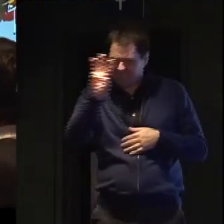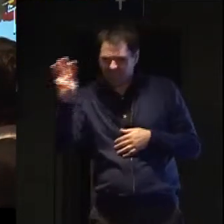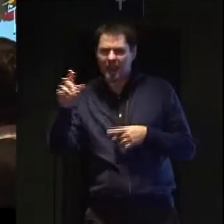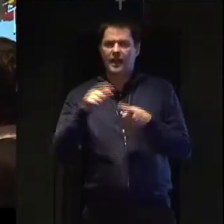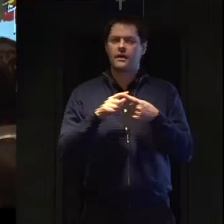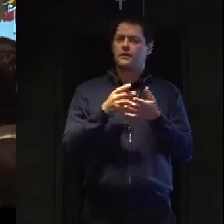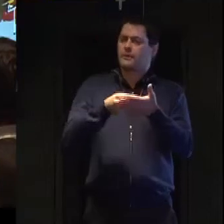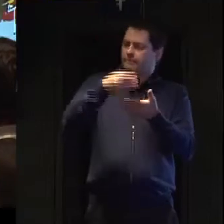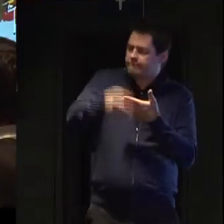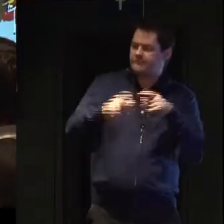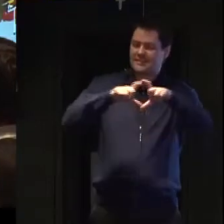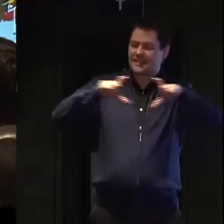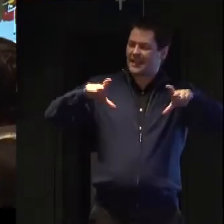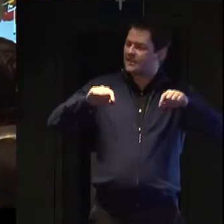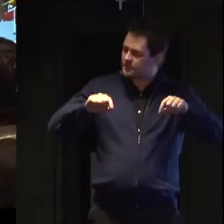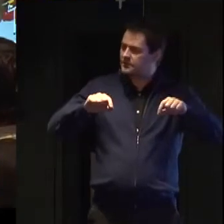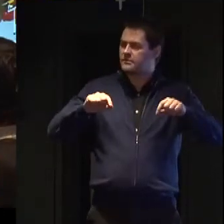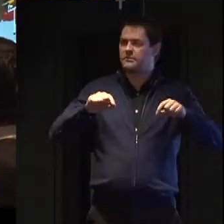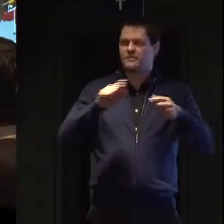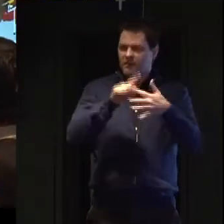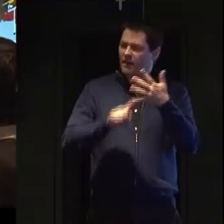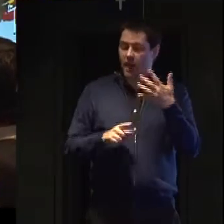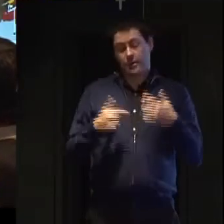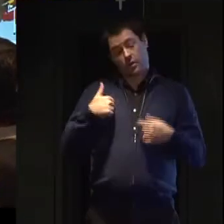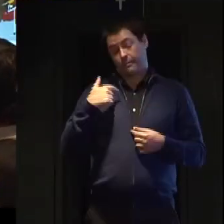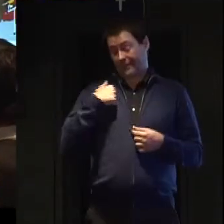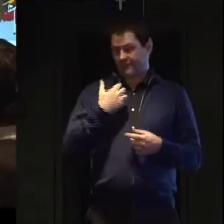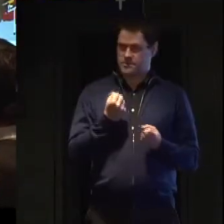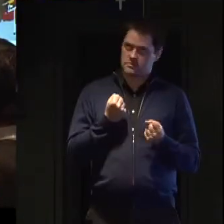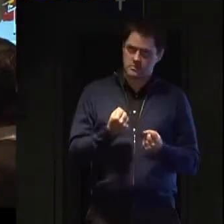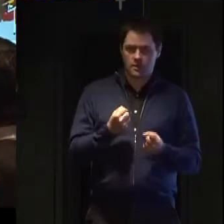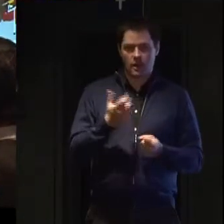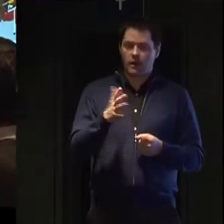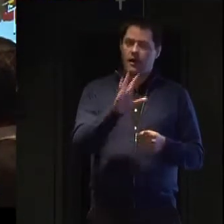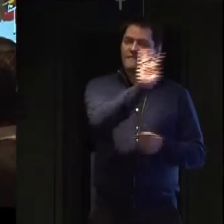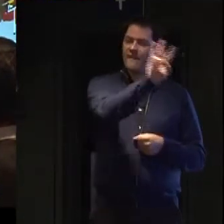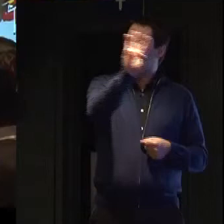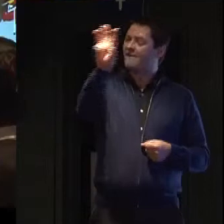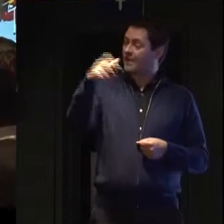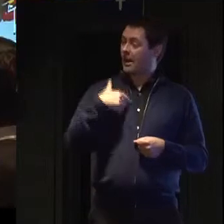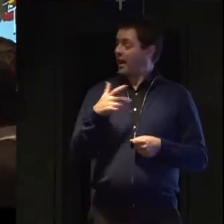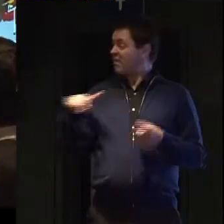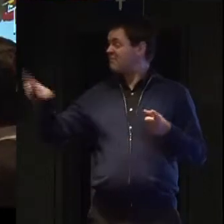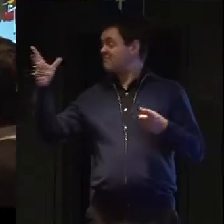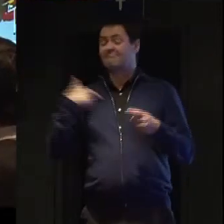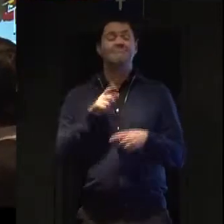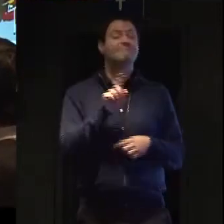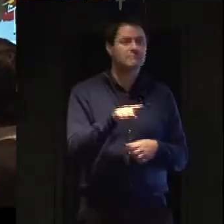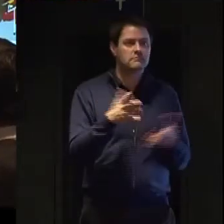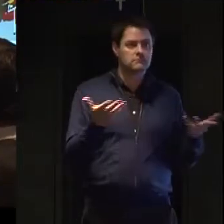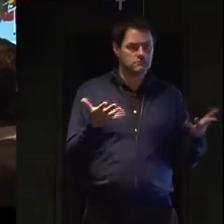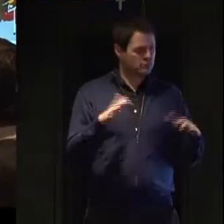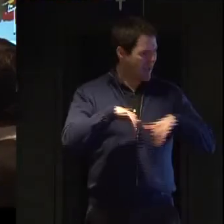still frustrated at how difficult it can be to find out on our club websites the simplest of things like how can I buy a ticket, whether you're disabled or